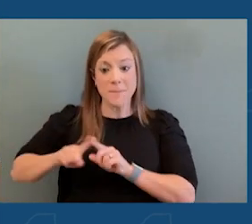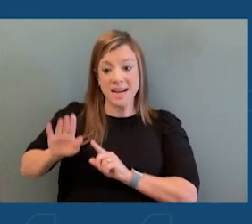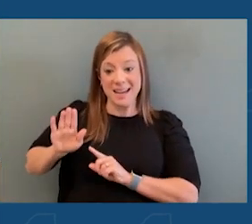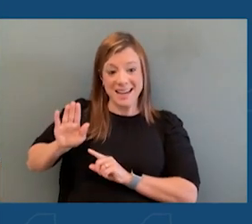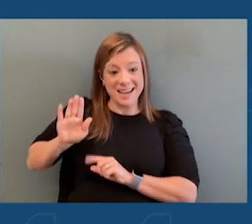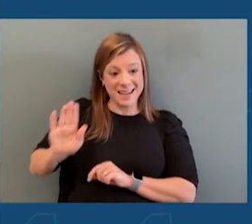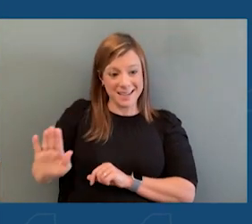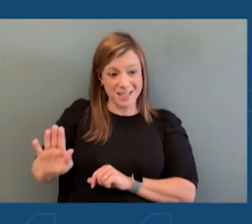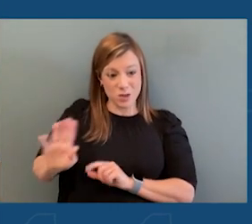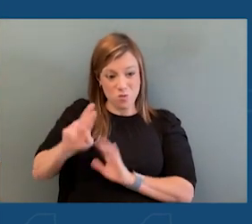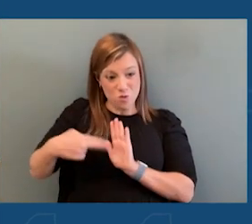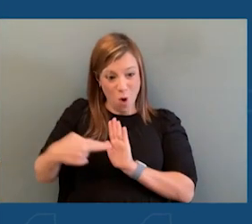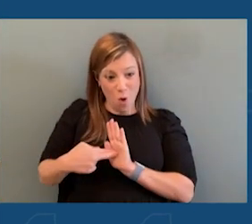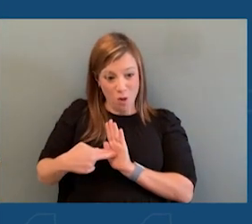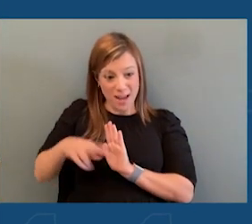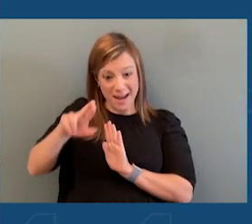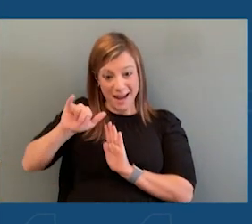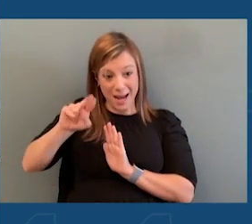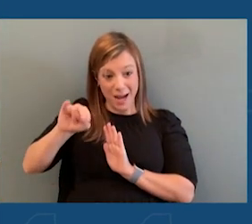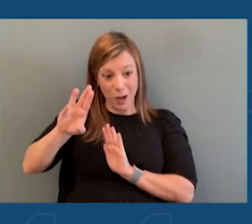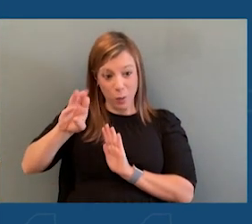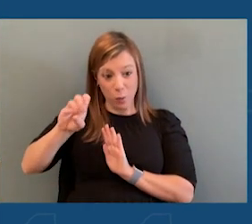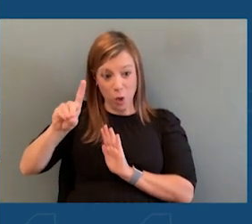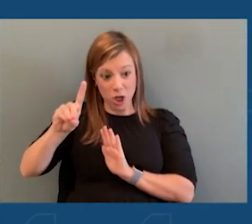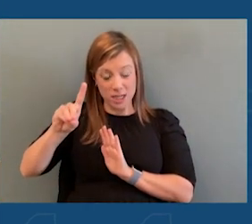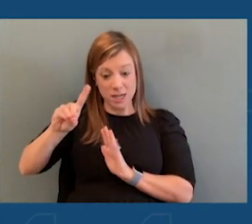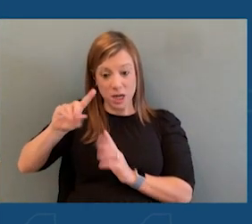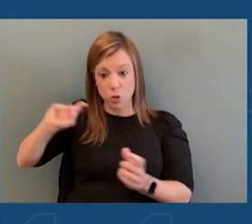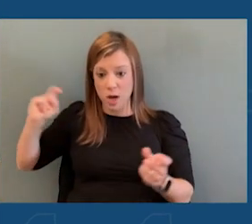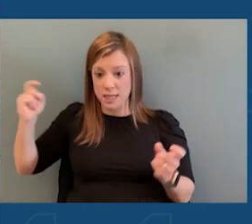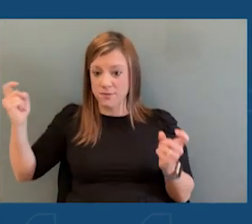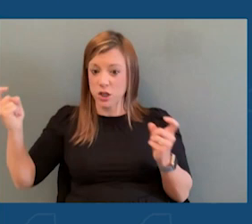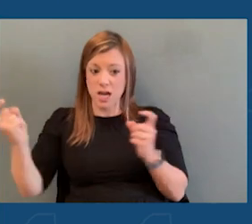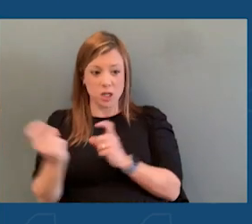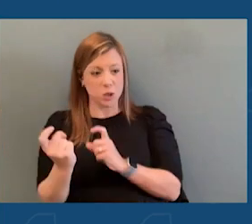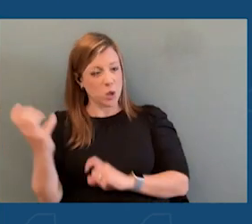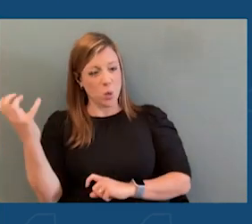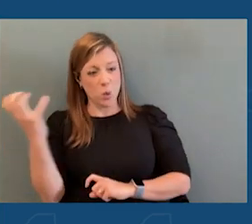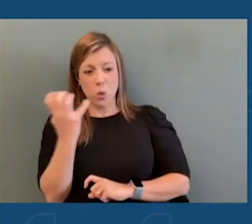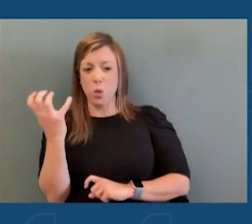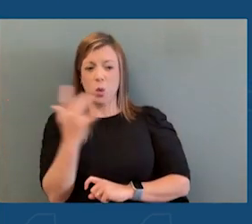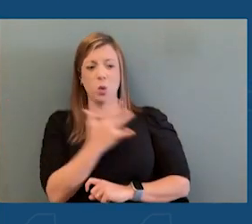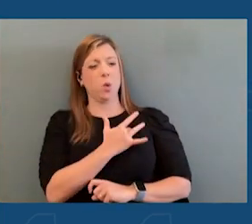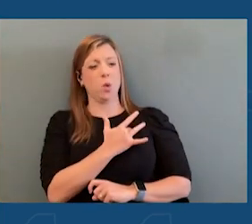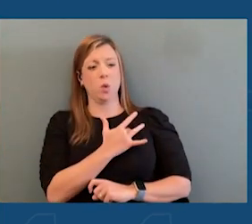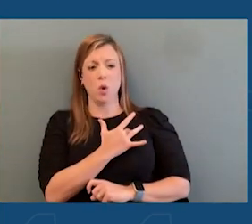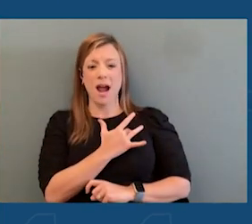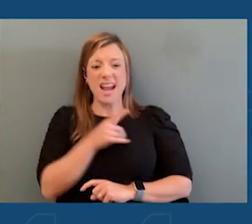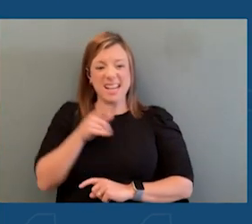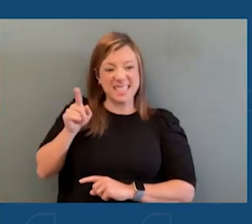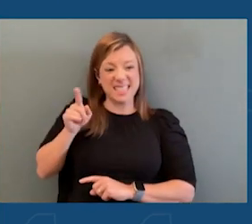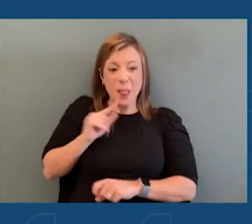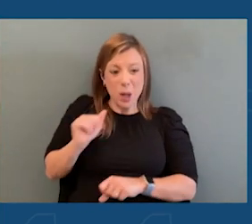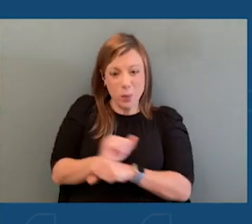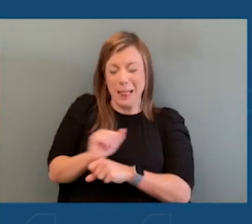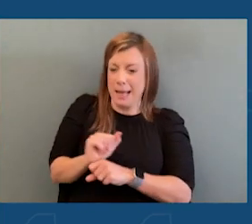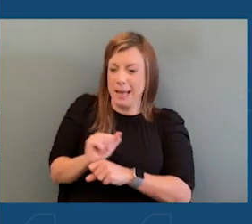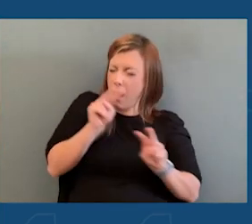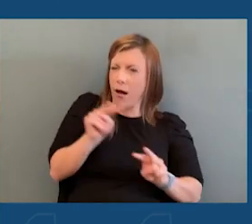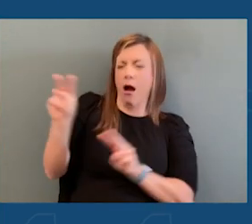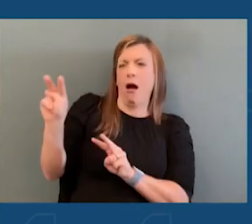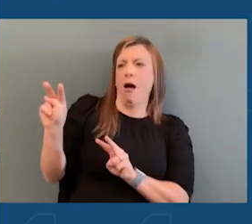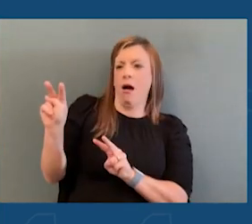many years, is lore at the EDC. And I just want to thank him